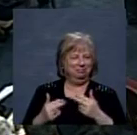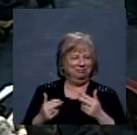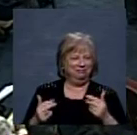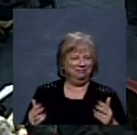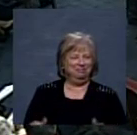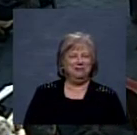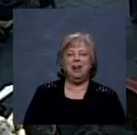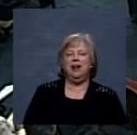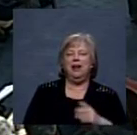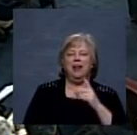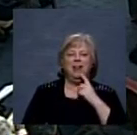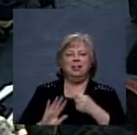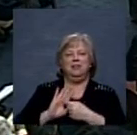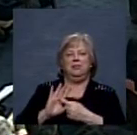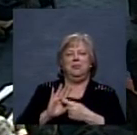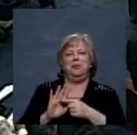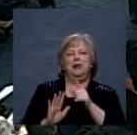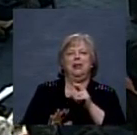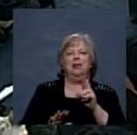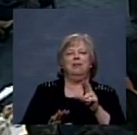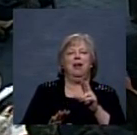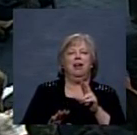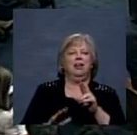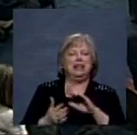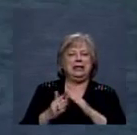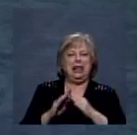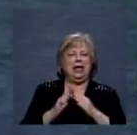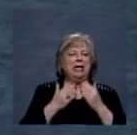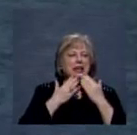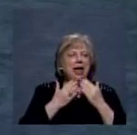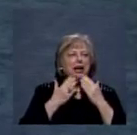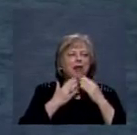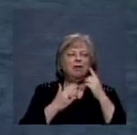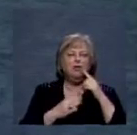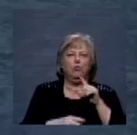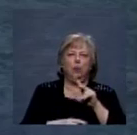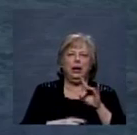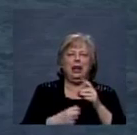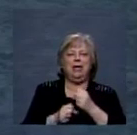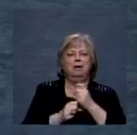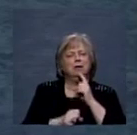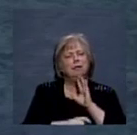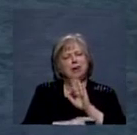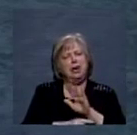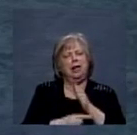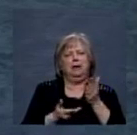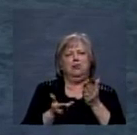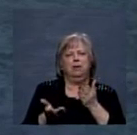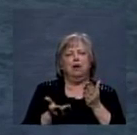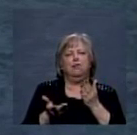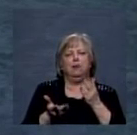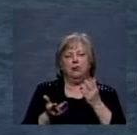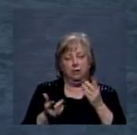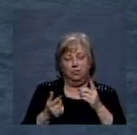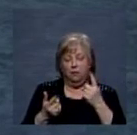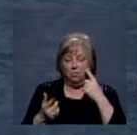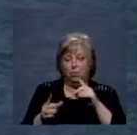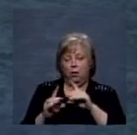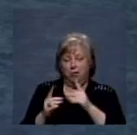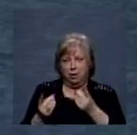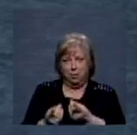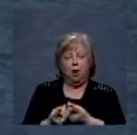picture. But on behalf of the City of Little Rock, thank you for 28 years of dedicated service to the department, to the citizens,